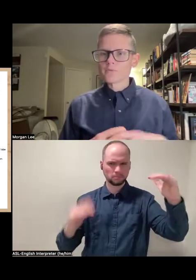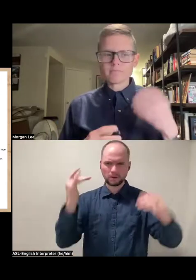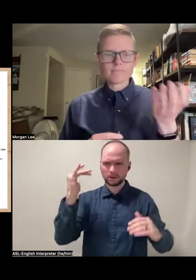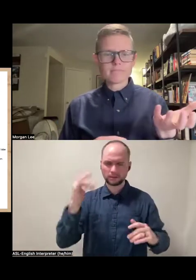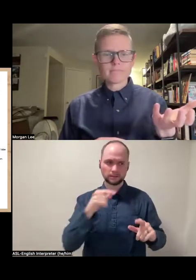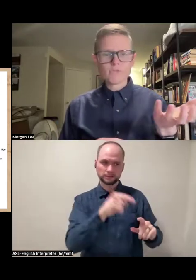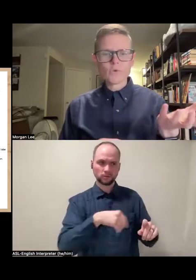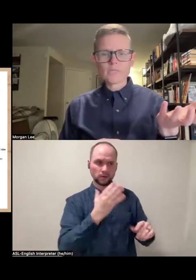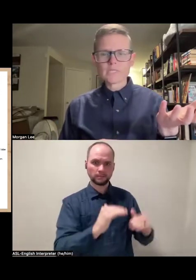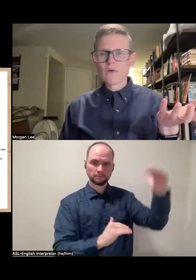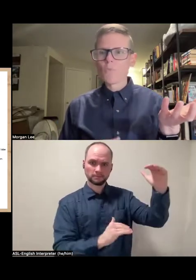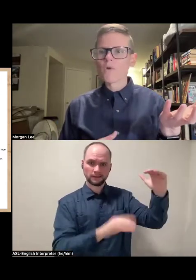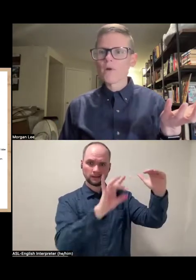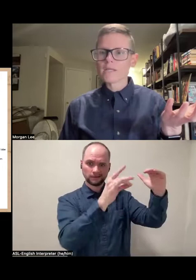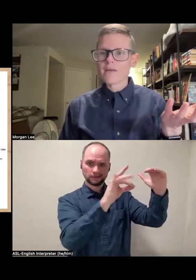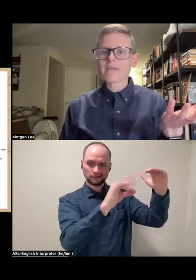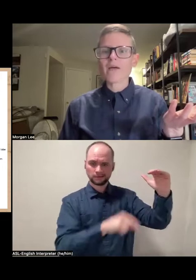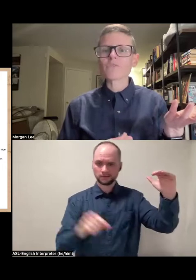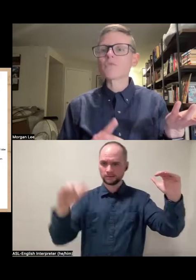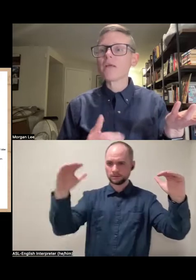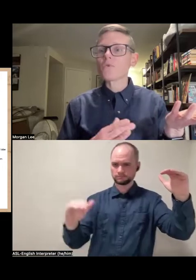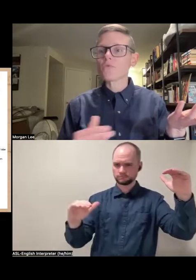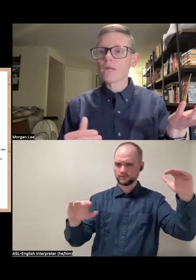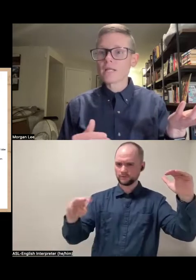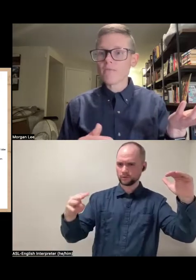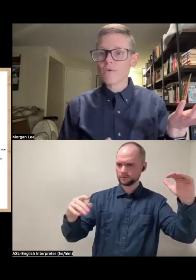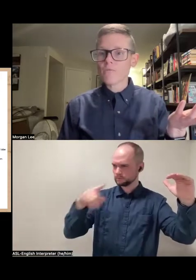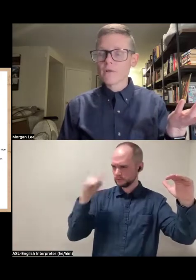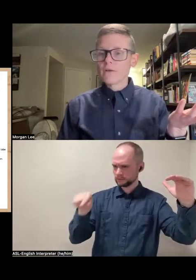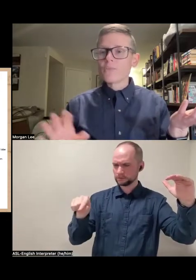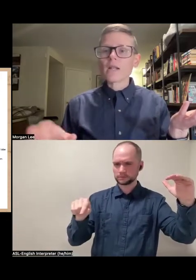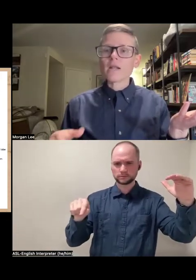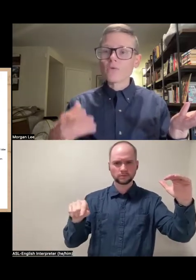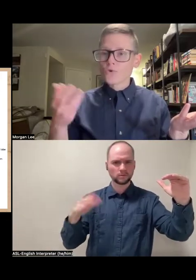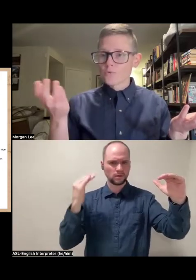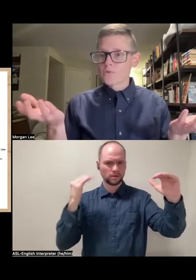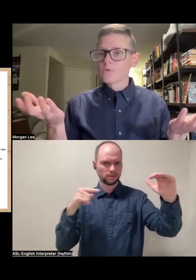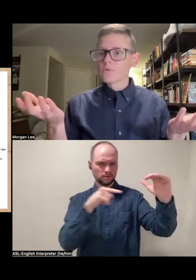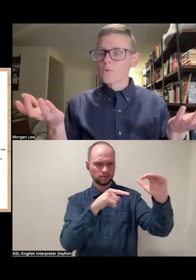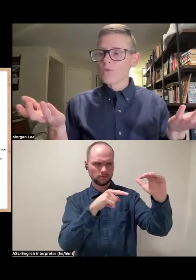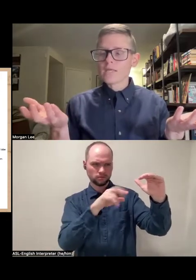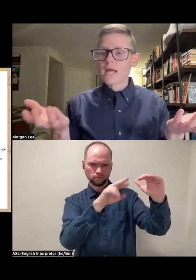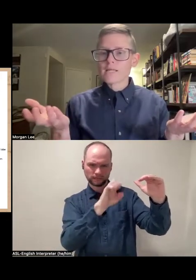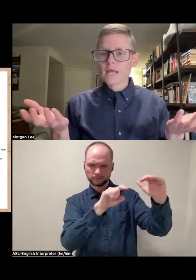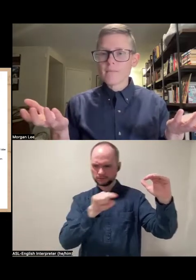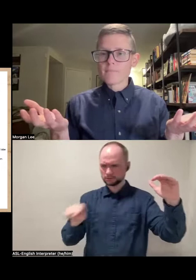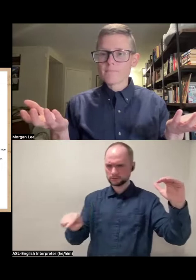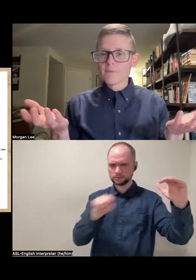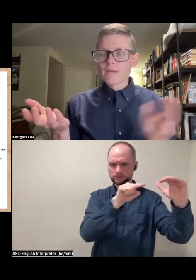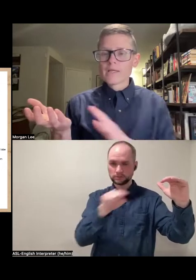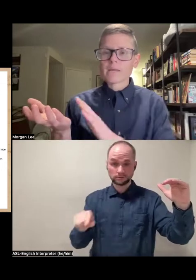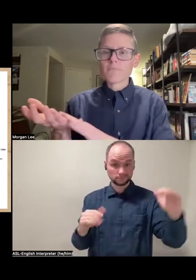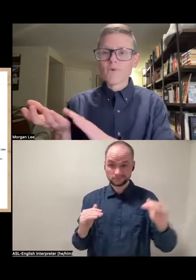of students of one race have an average of an 8th grade reading level when another group of students who are the exact